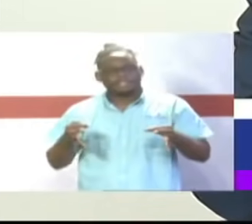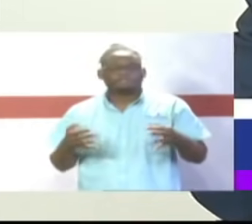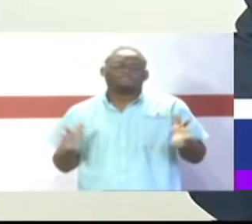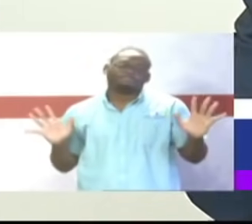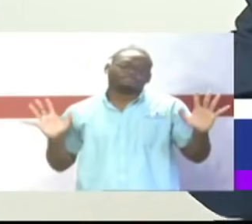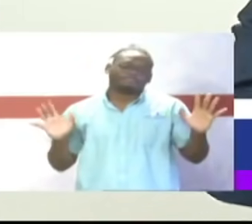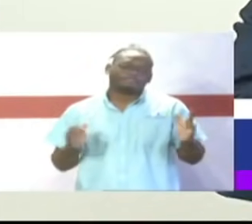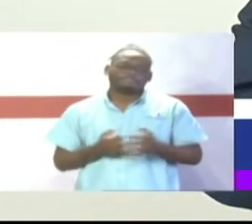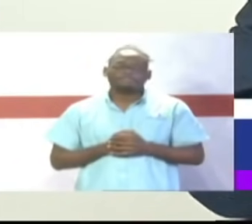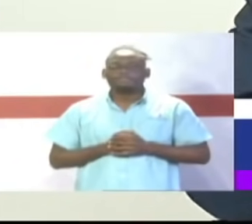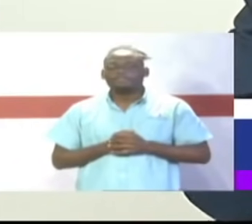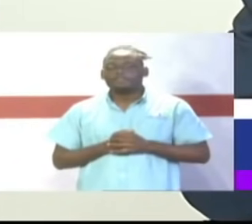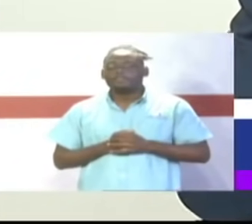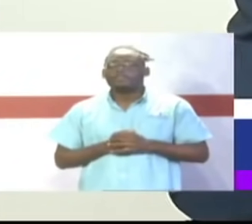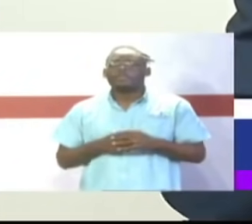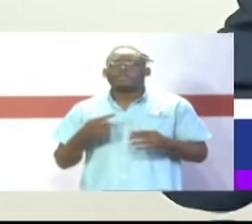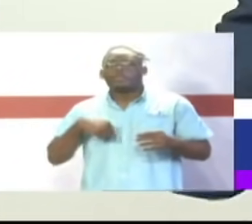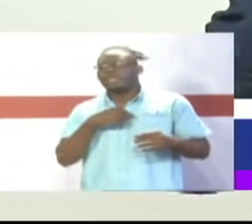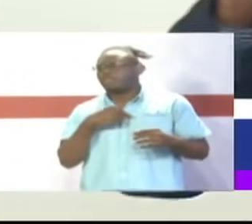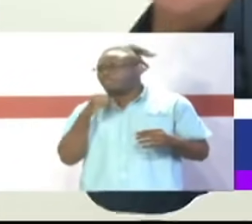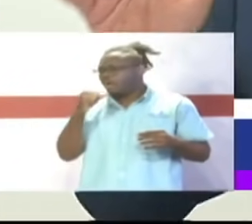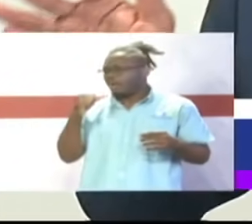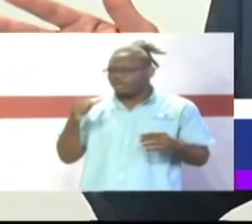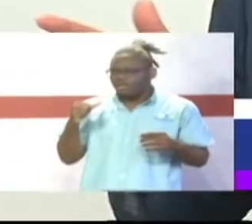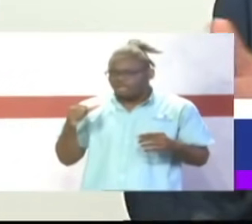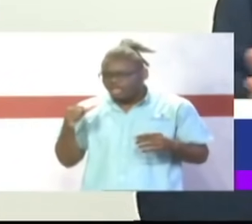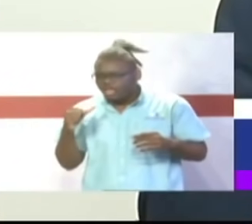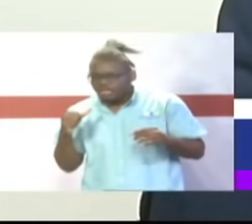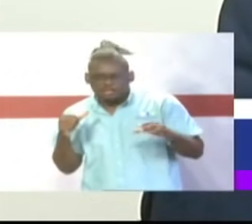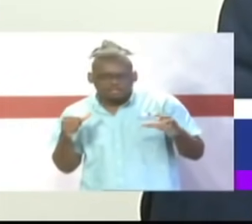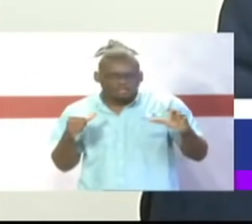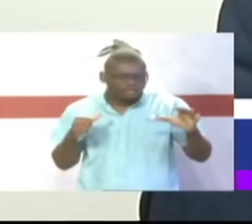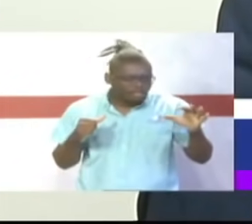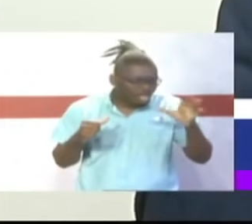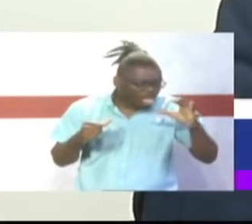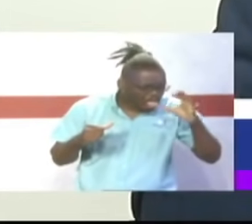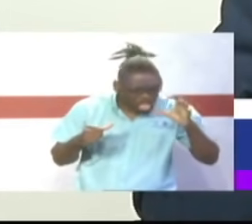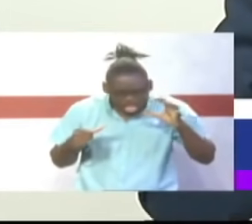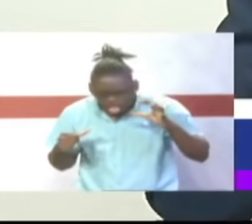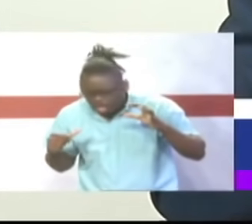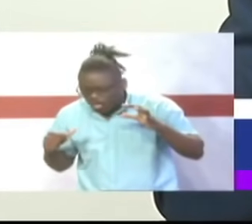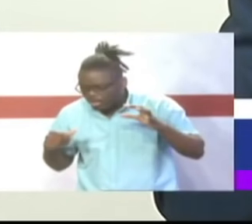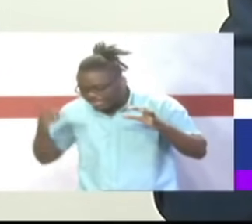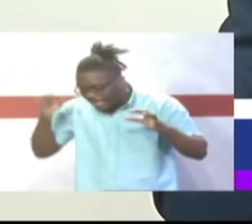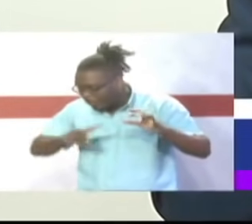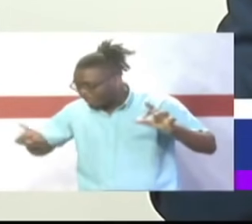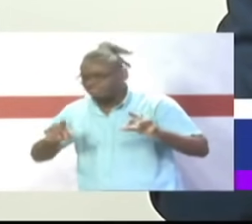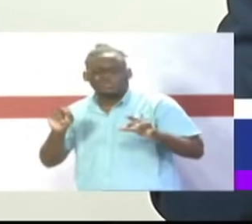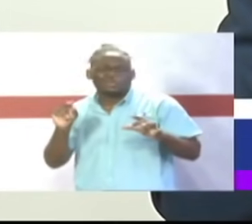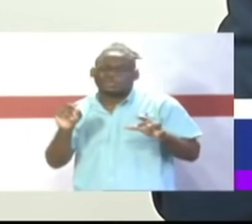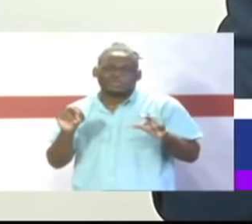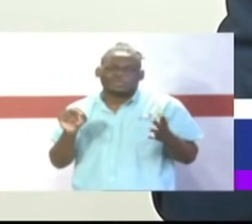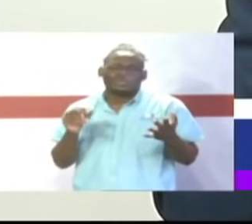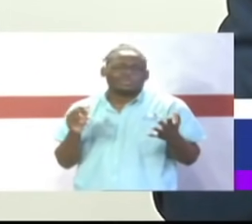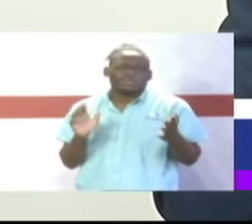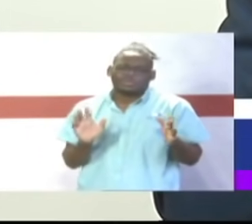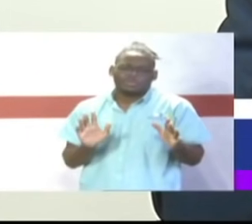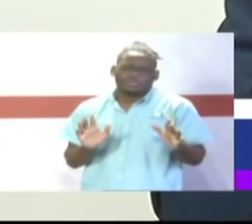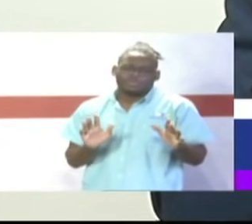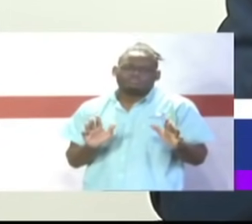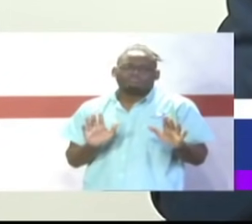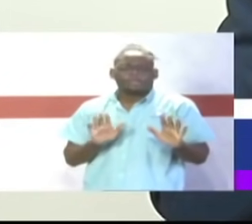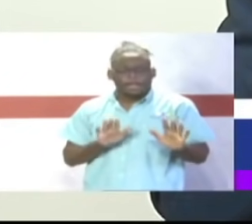rolling 7-day average in isolation. We put all of these factors together and see where does